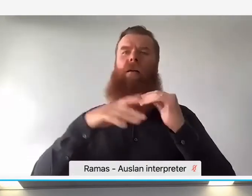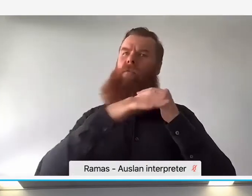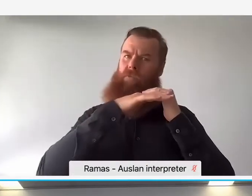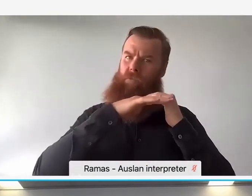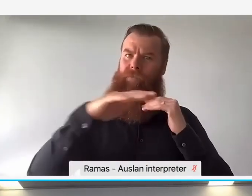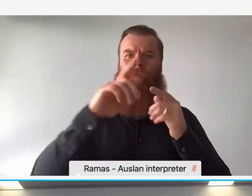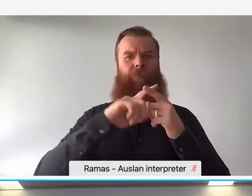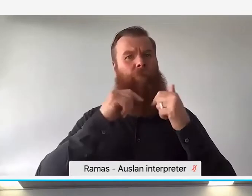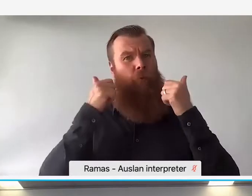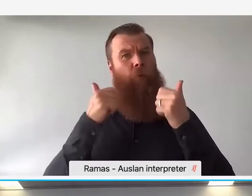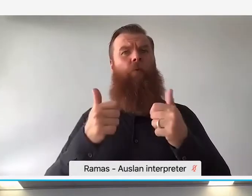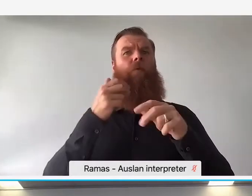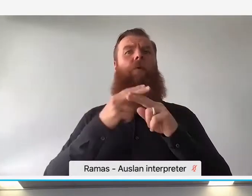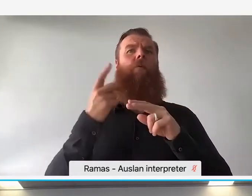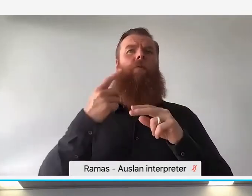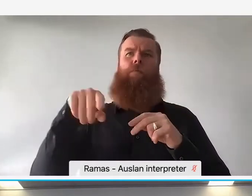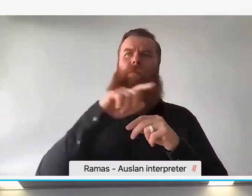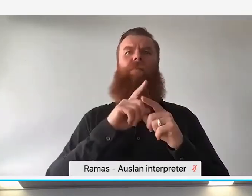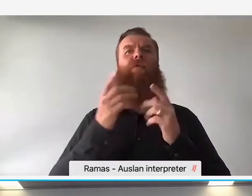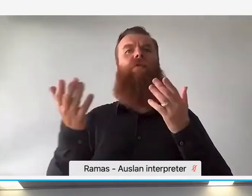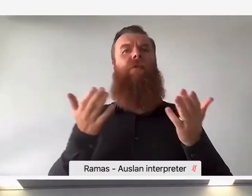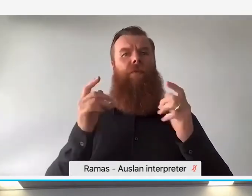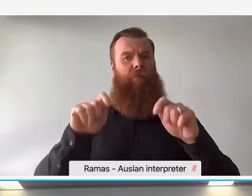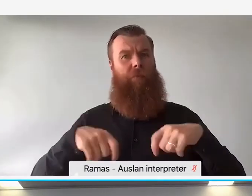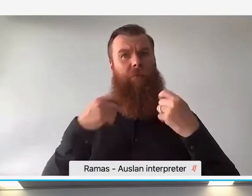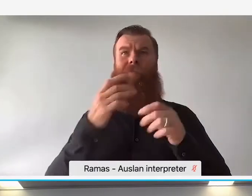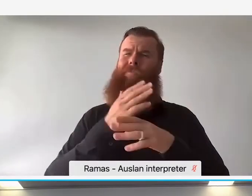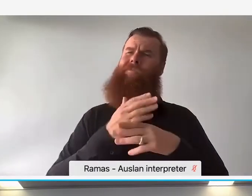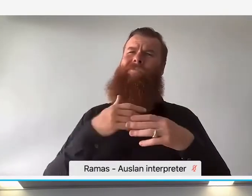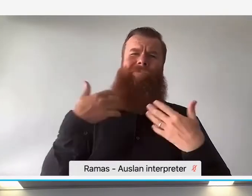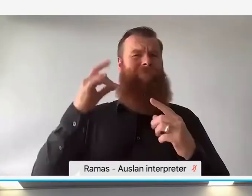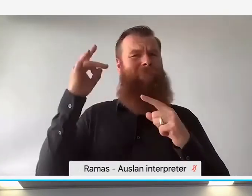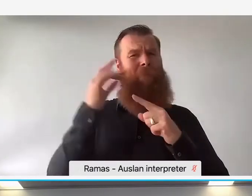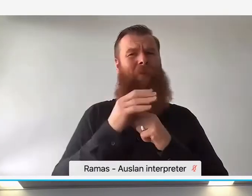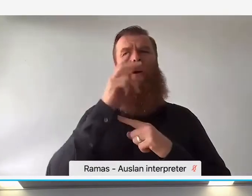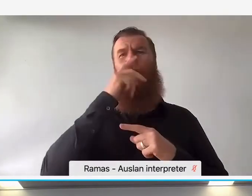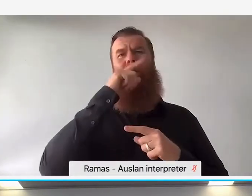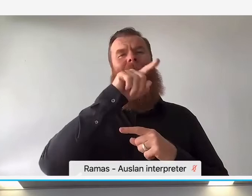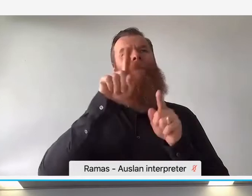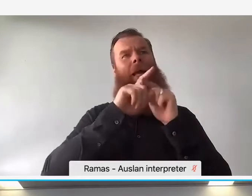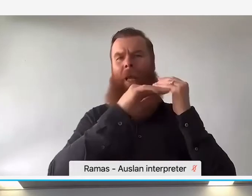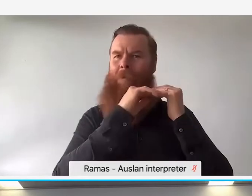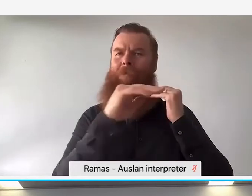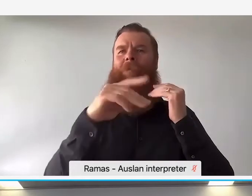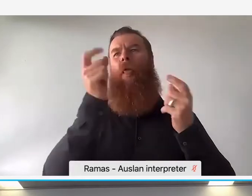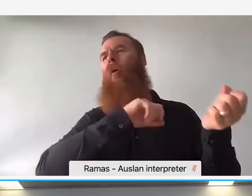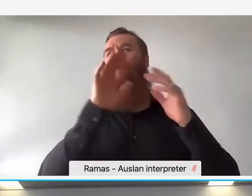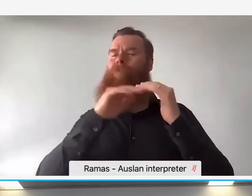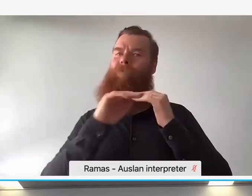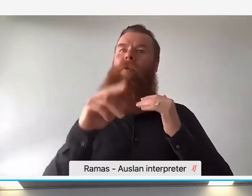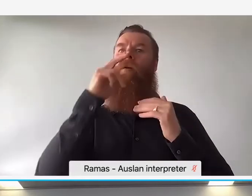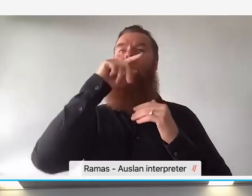one of the most significant outcomes for our AEs. Residents are enjoying the benefits of this improvement where